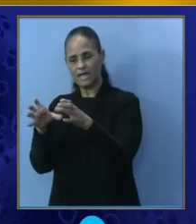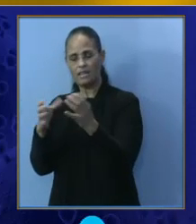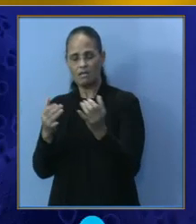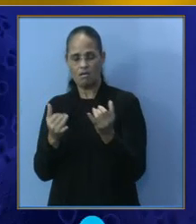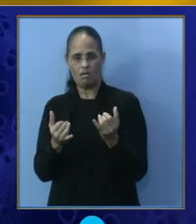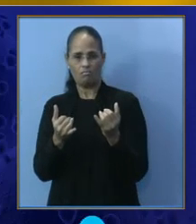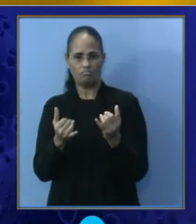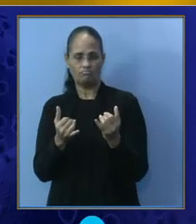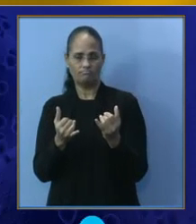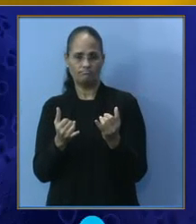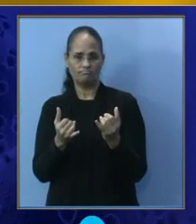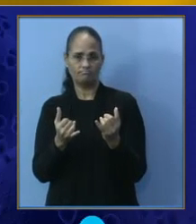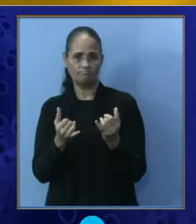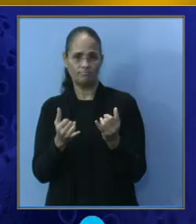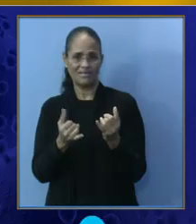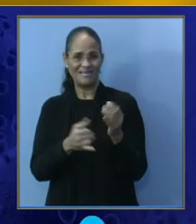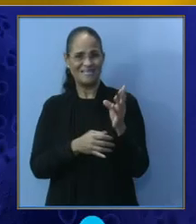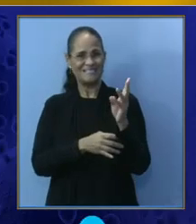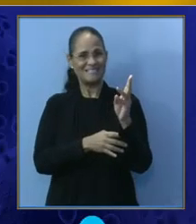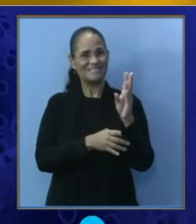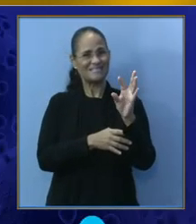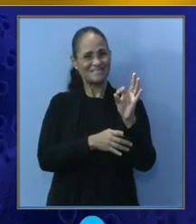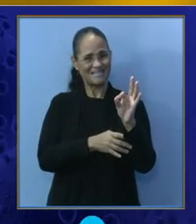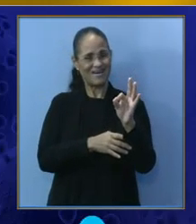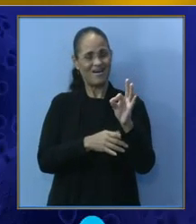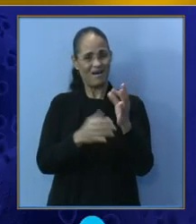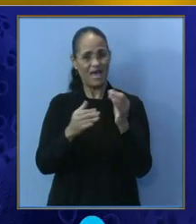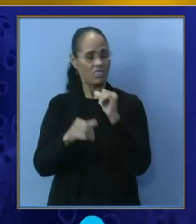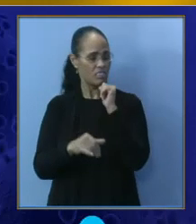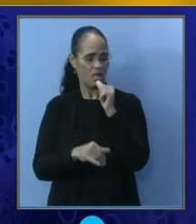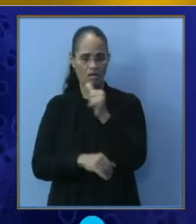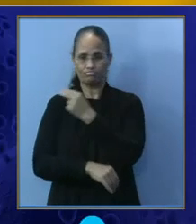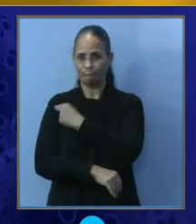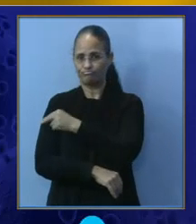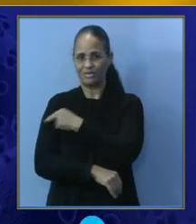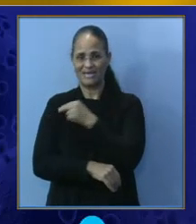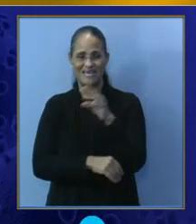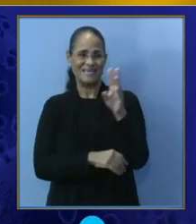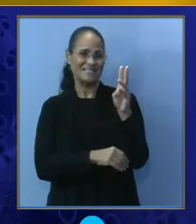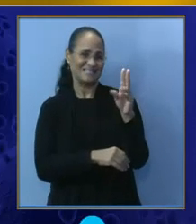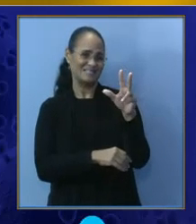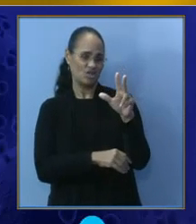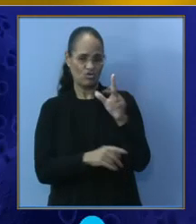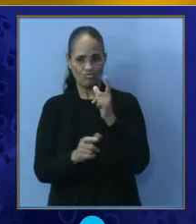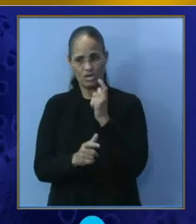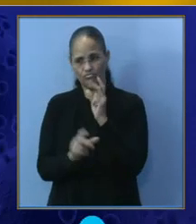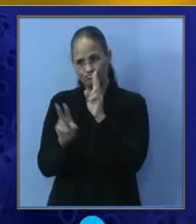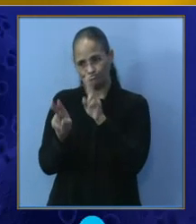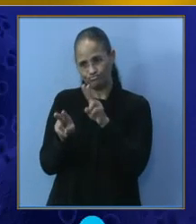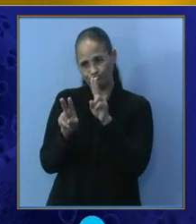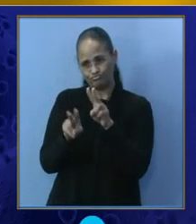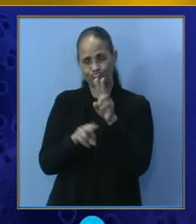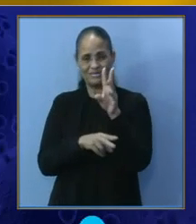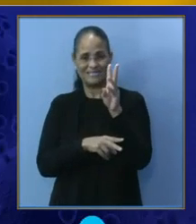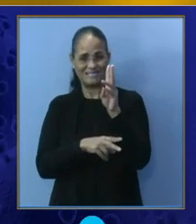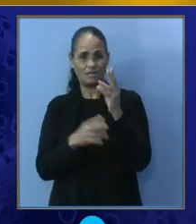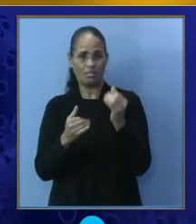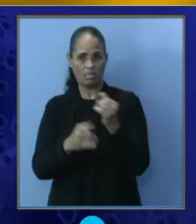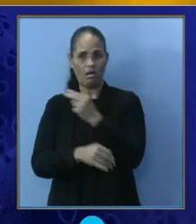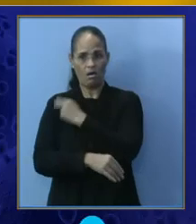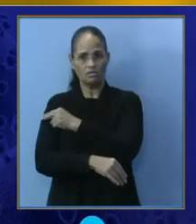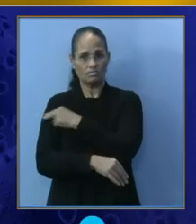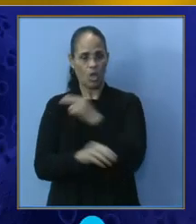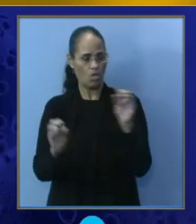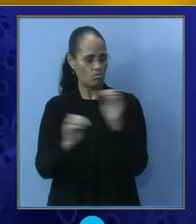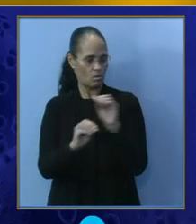follows. There are 69 active cases, of which 63 are under public health monitoring and 6 are in hospital with none